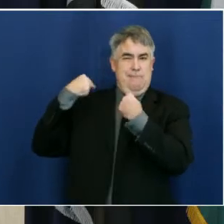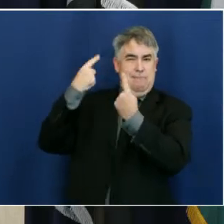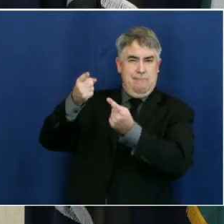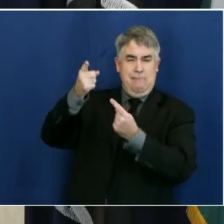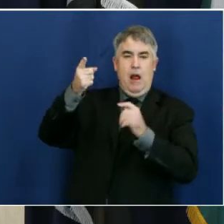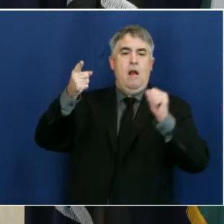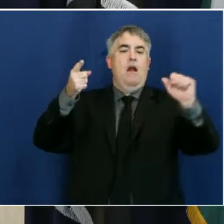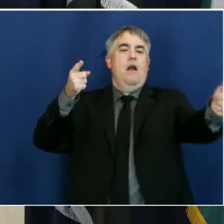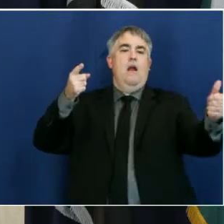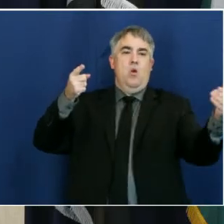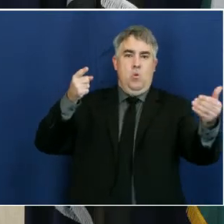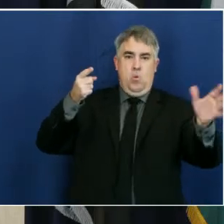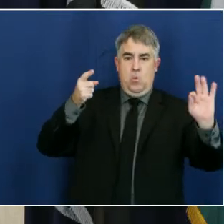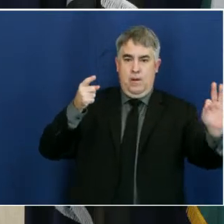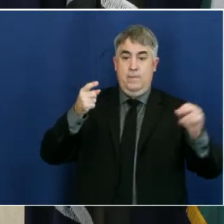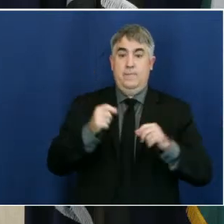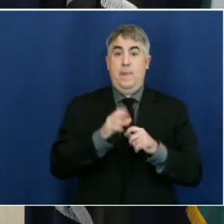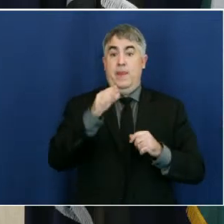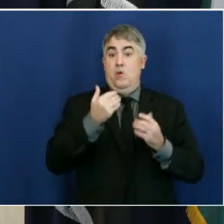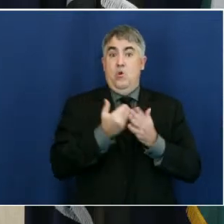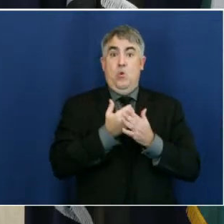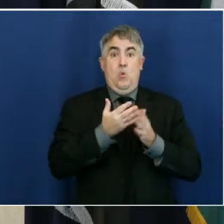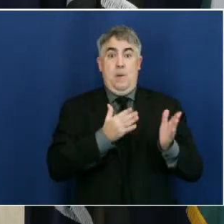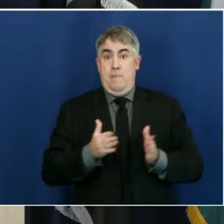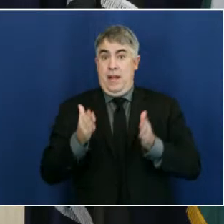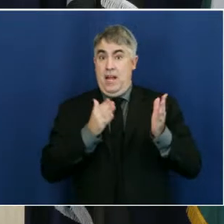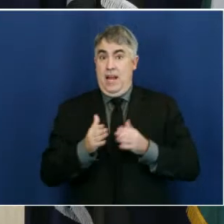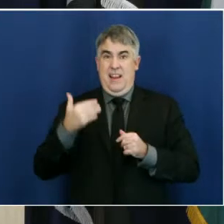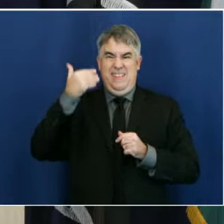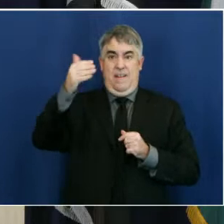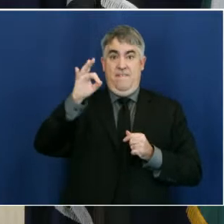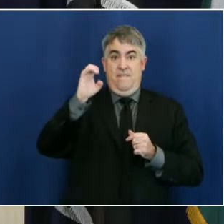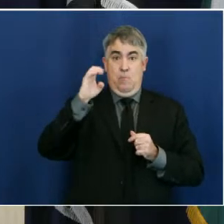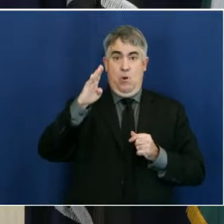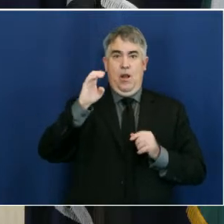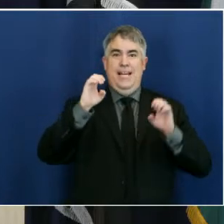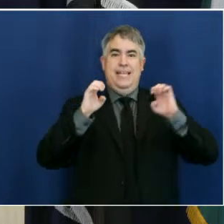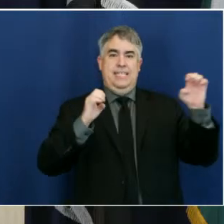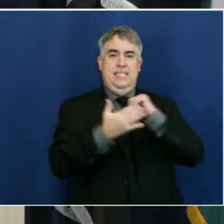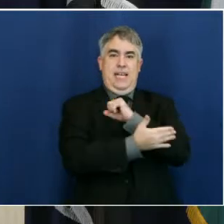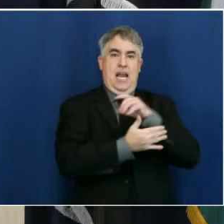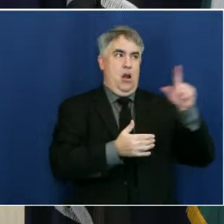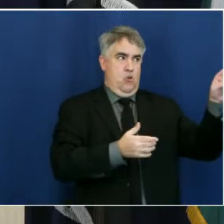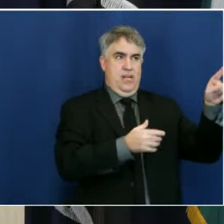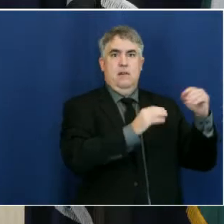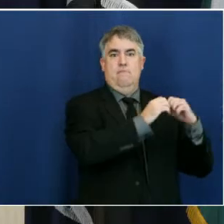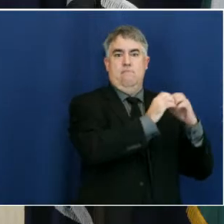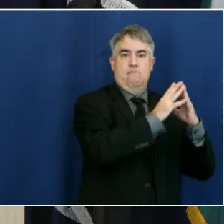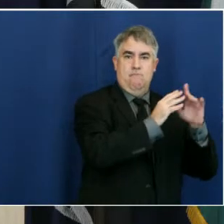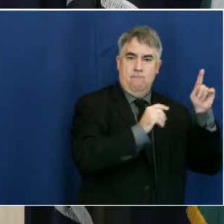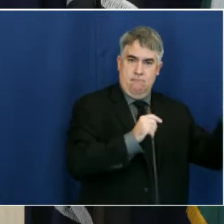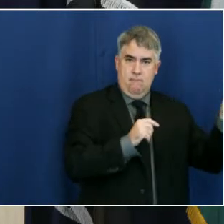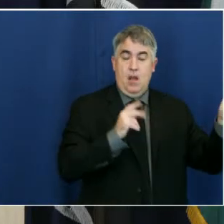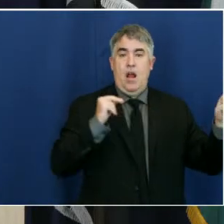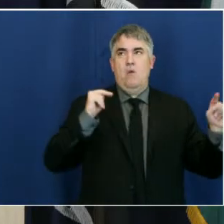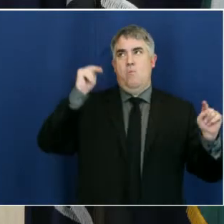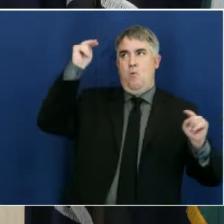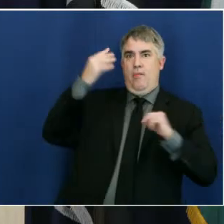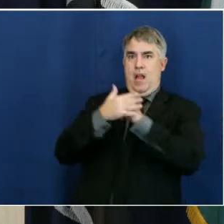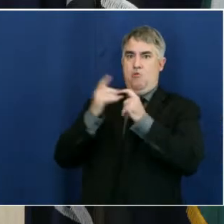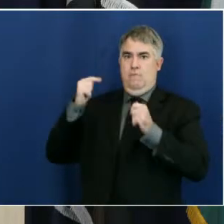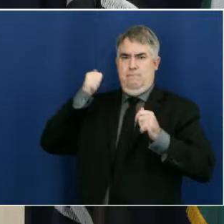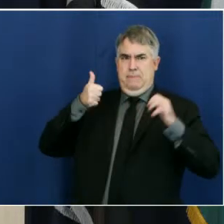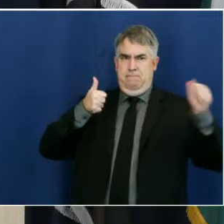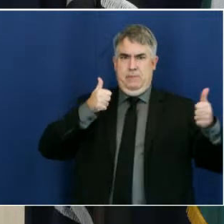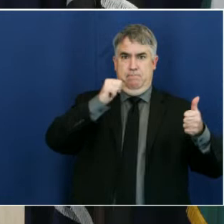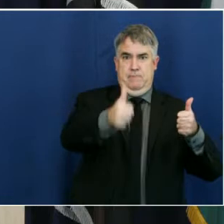plans by February 1st to open a Superstation in East County and North County. We also presently have 8 smaller pods,